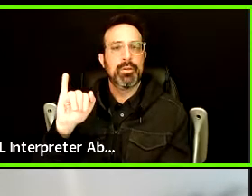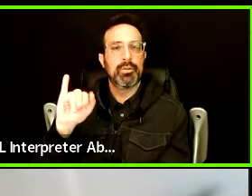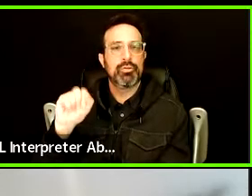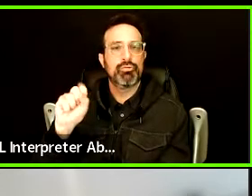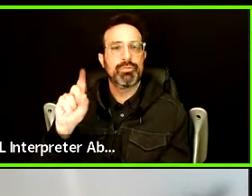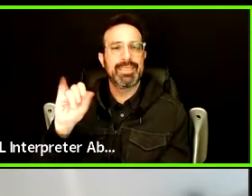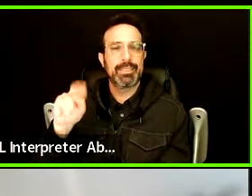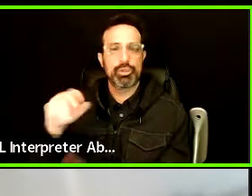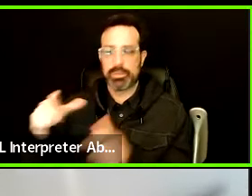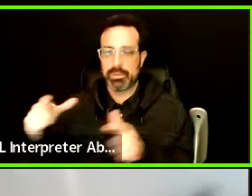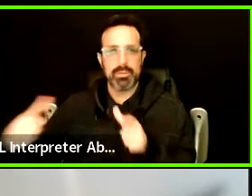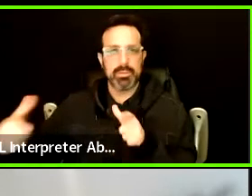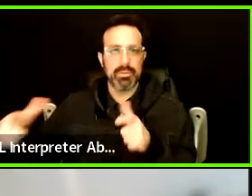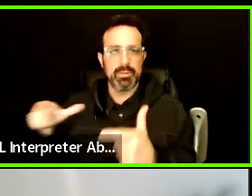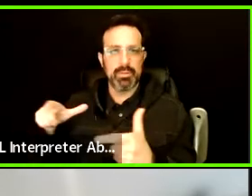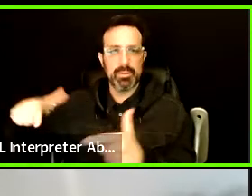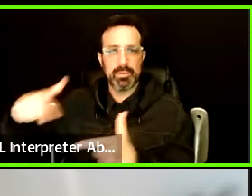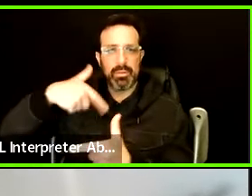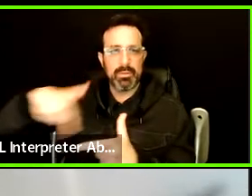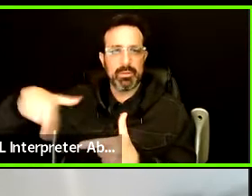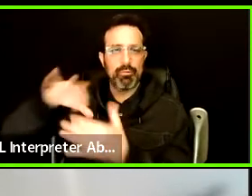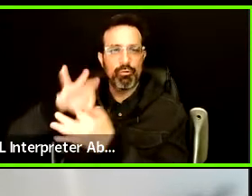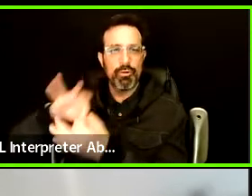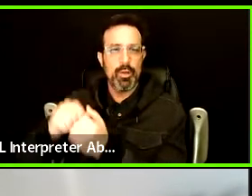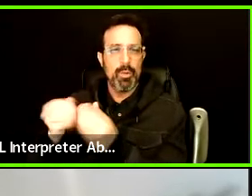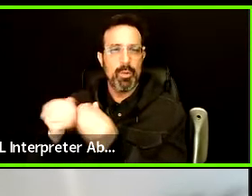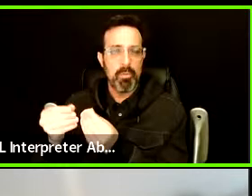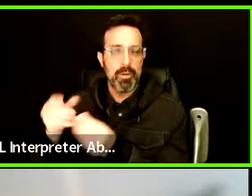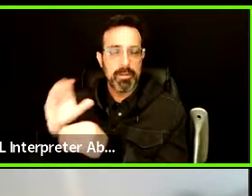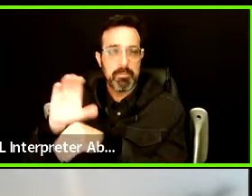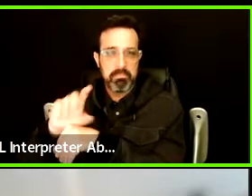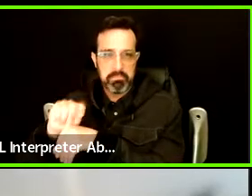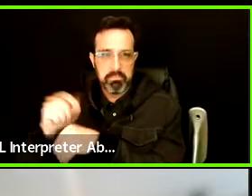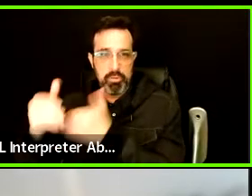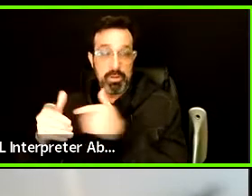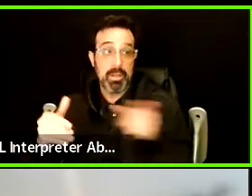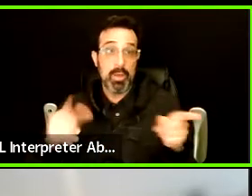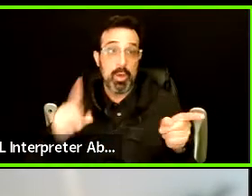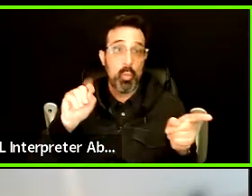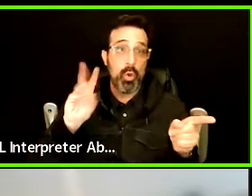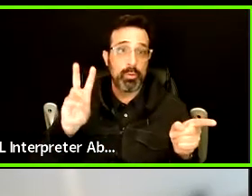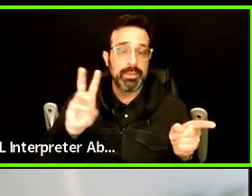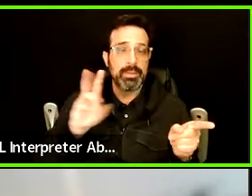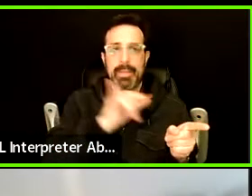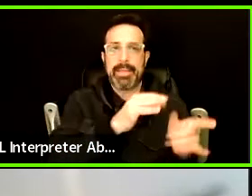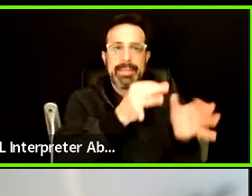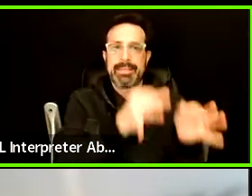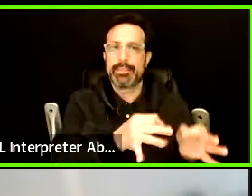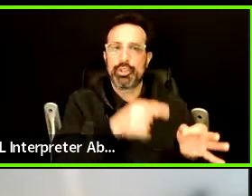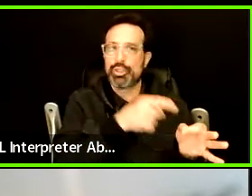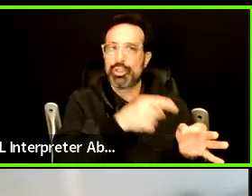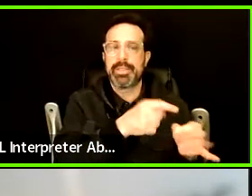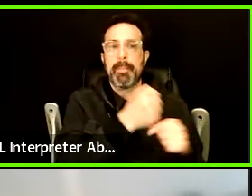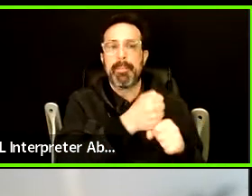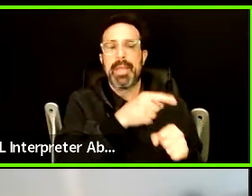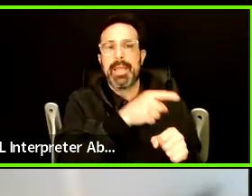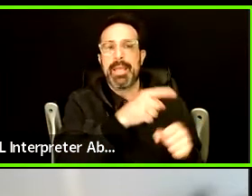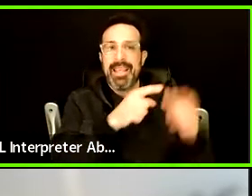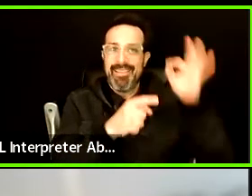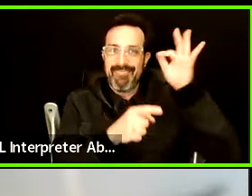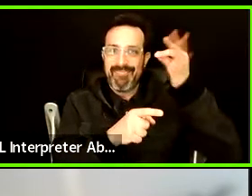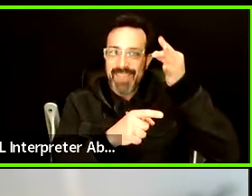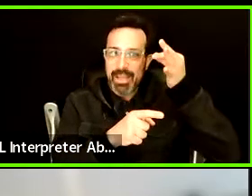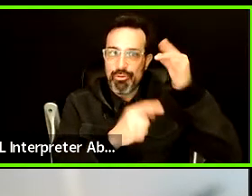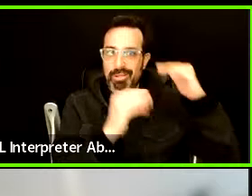property that would be part of that consultation and decision process, whereas Section 106 is a decision process that's made at the federal